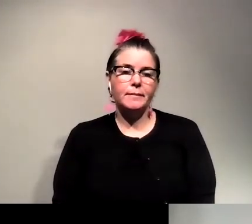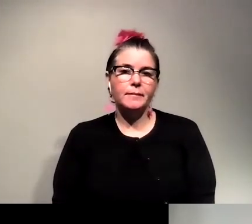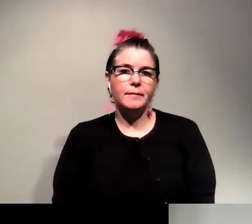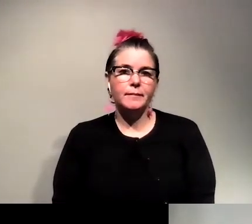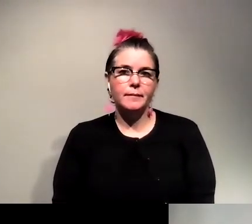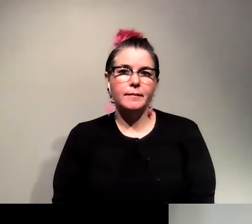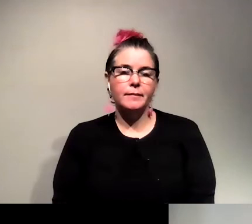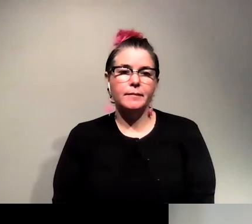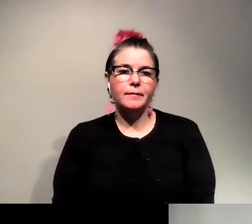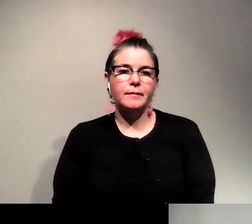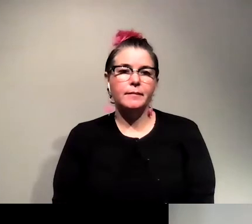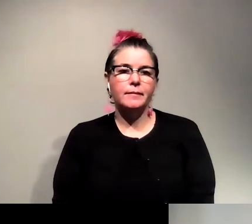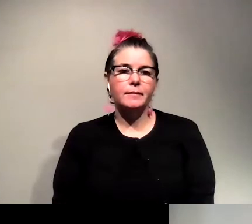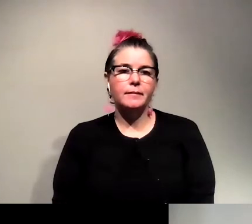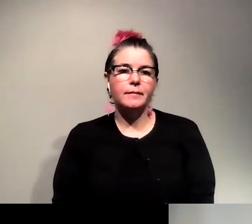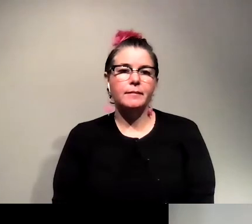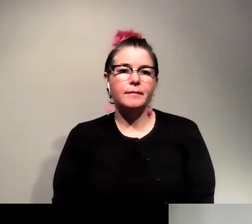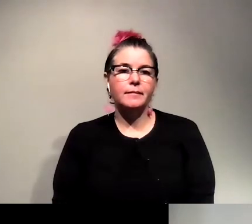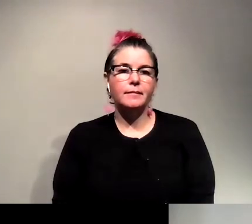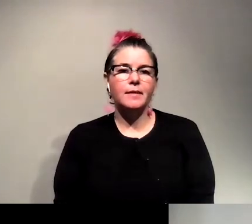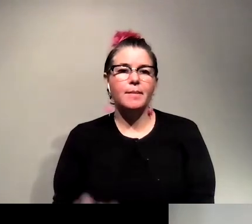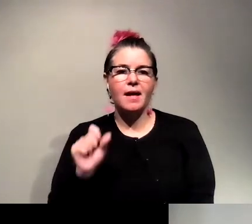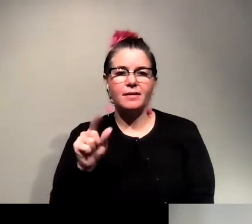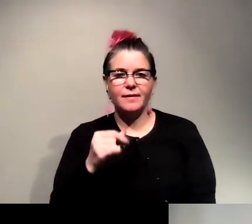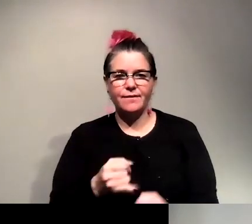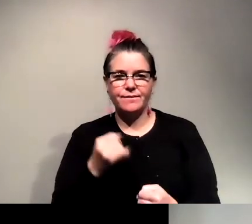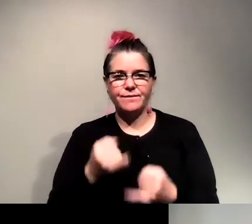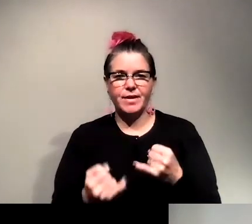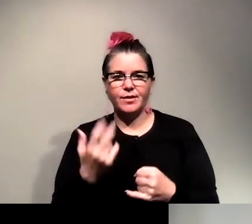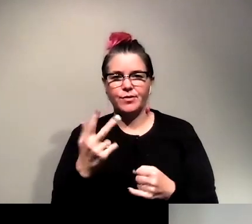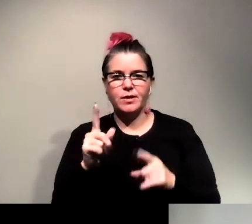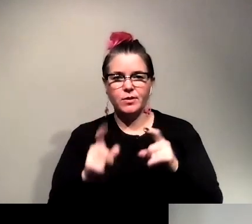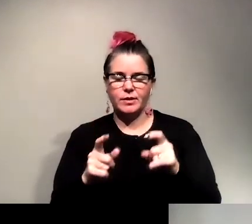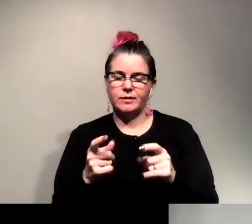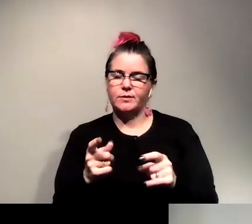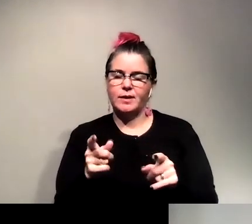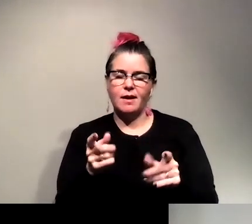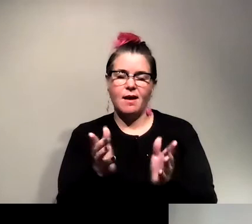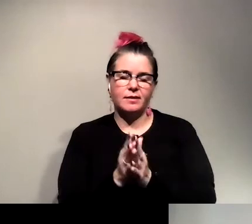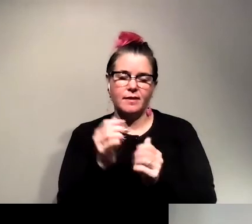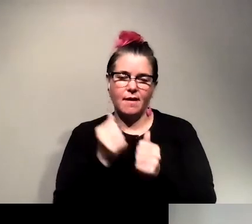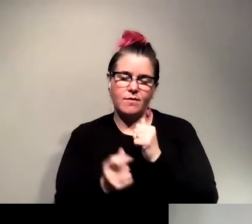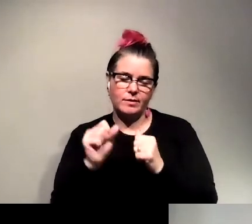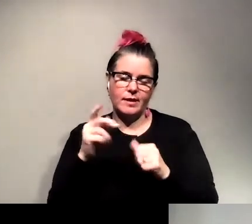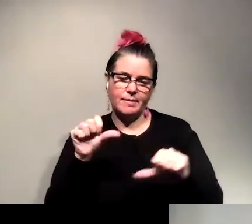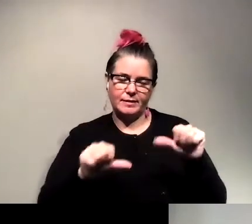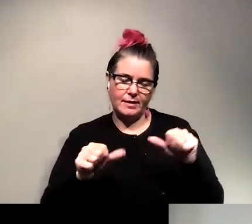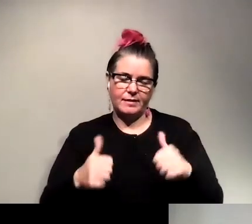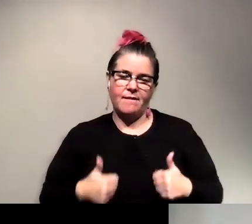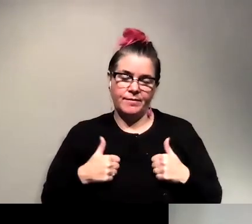We are going to ask the final three questions that we ask everyone in Skype All right. Live sessions.